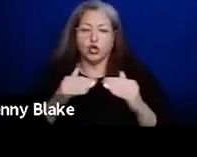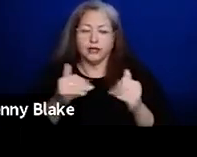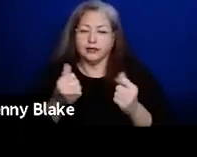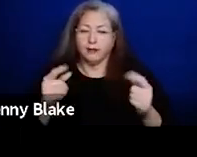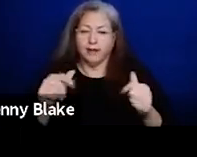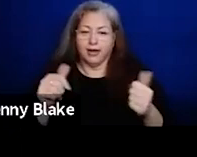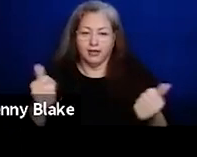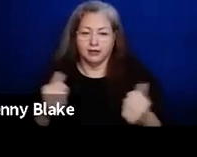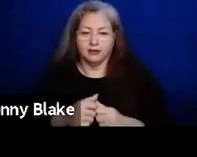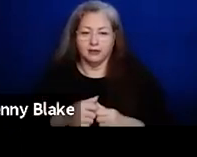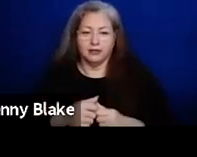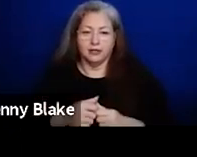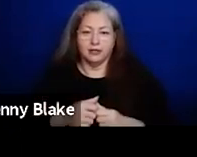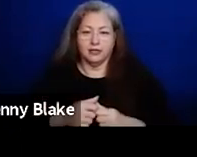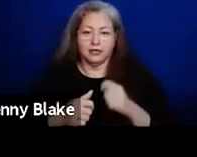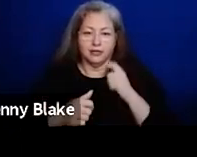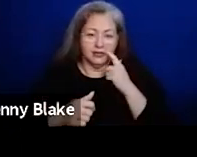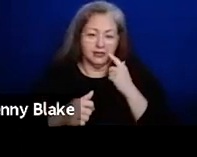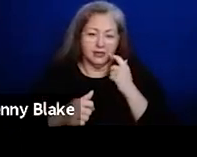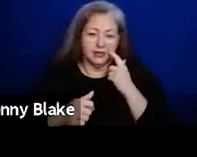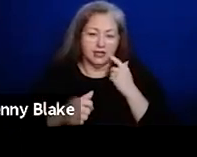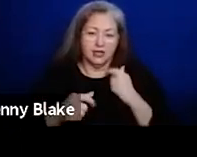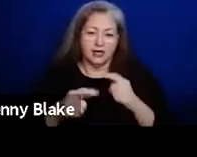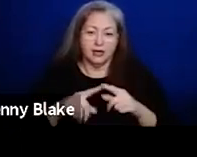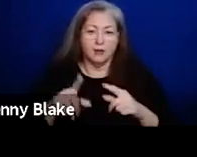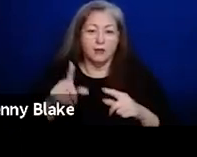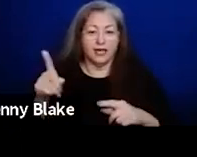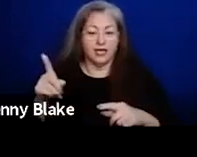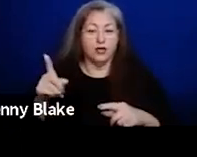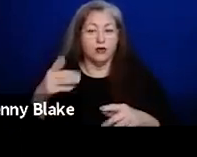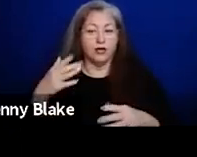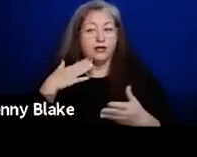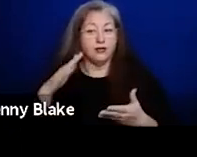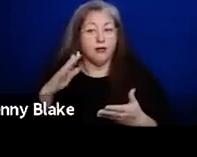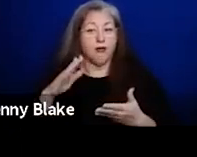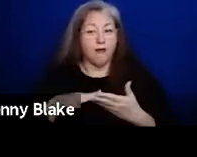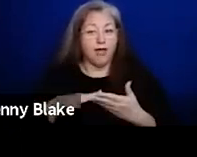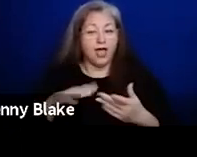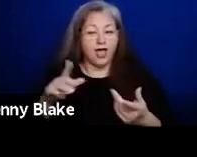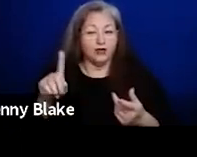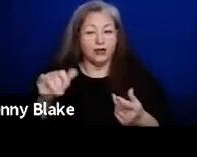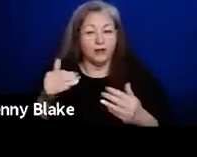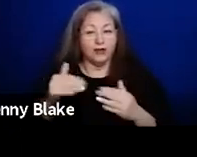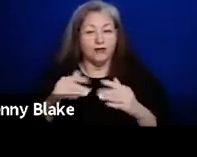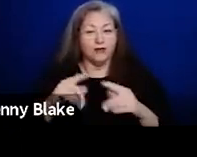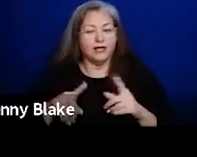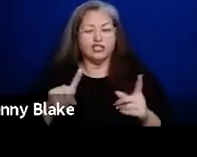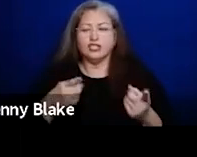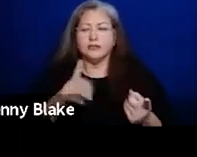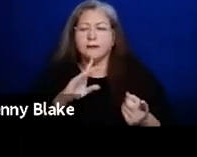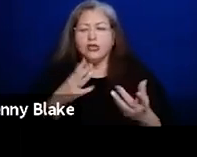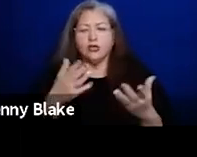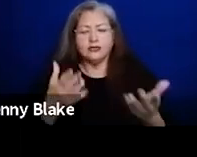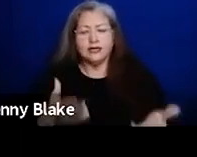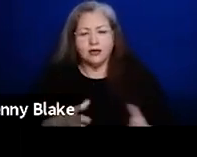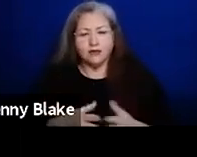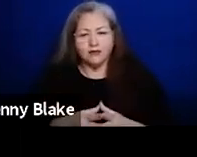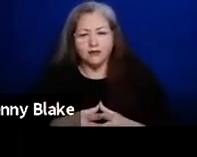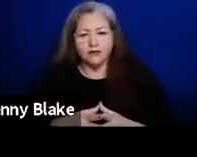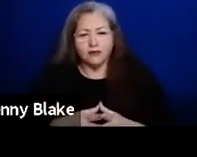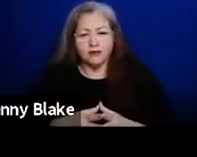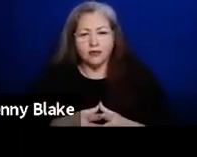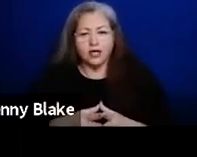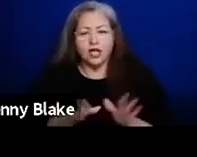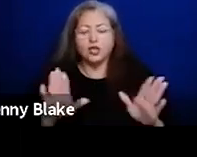And you as bad as anybody here. So just be yourself, but do